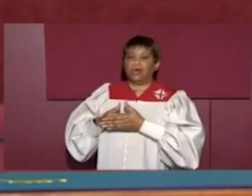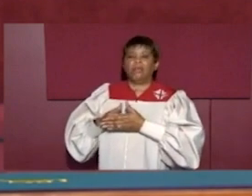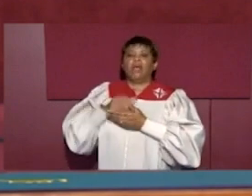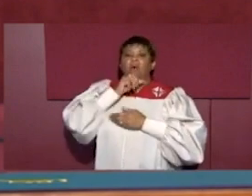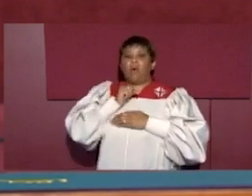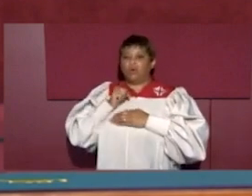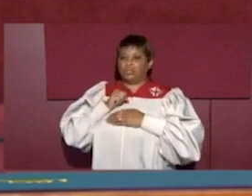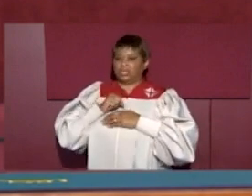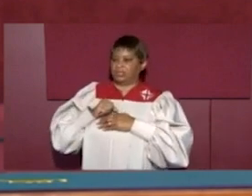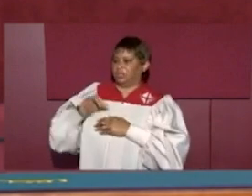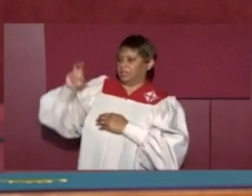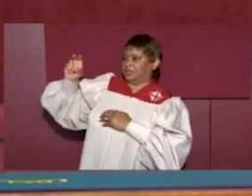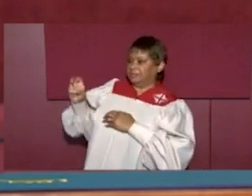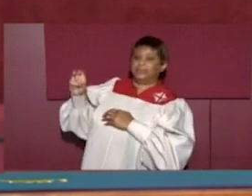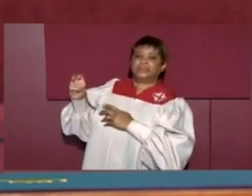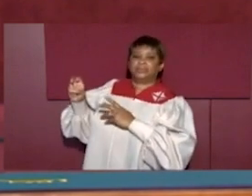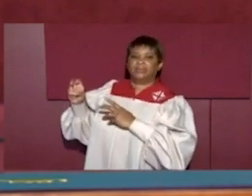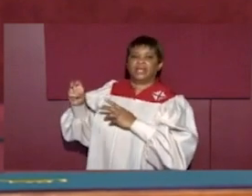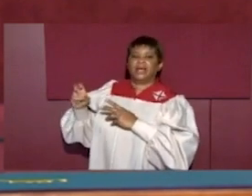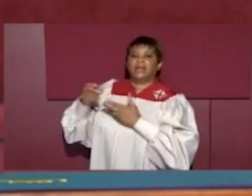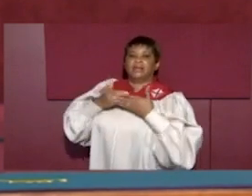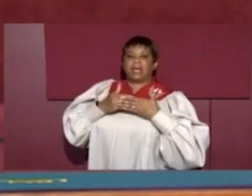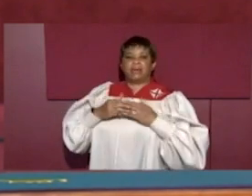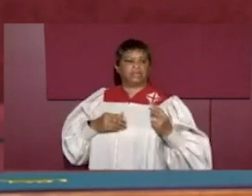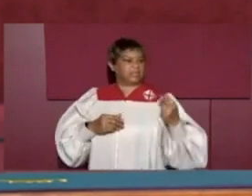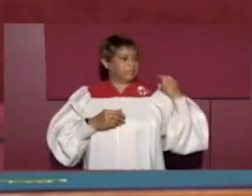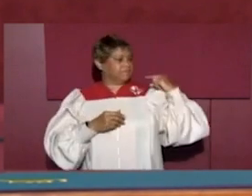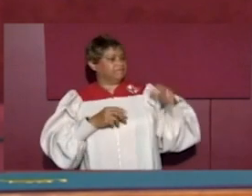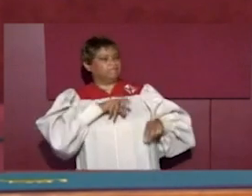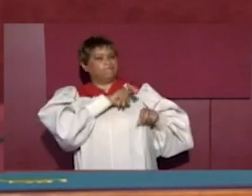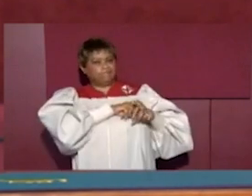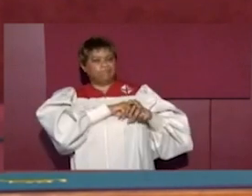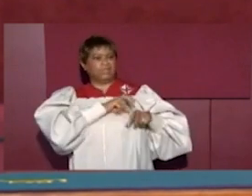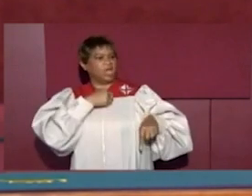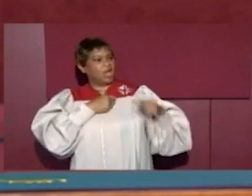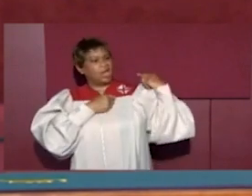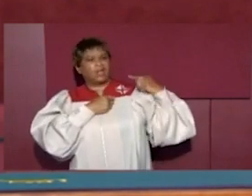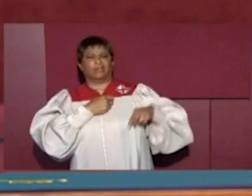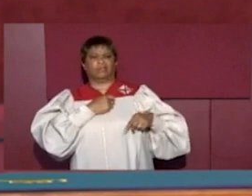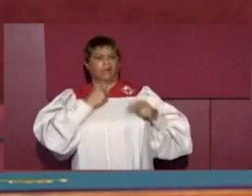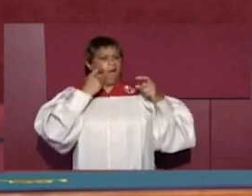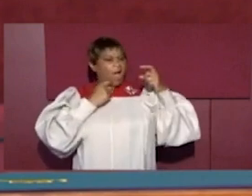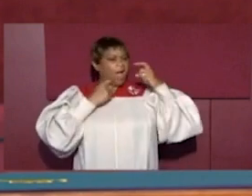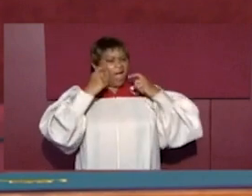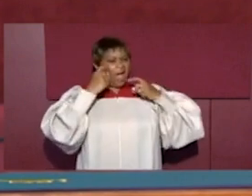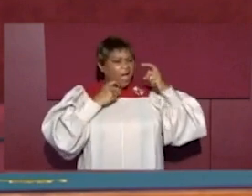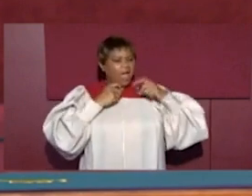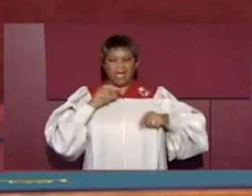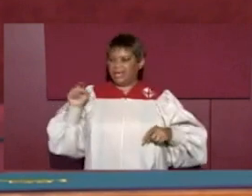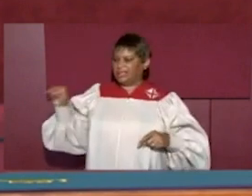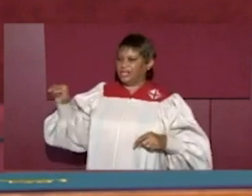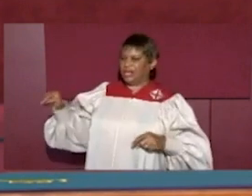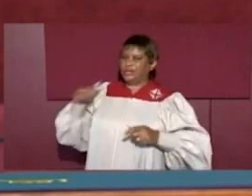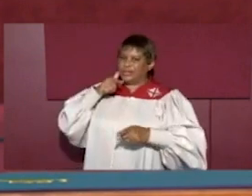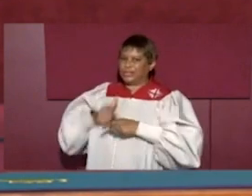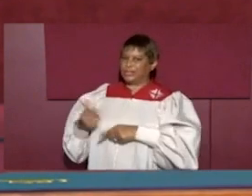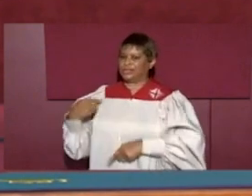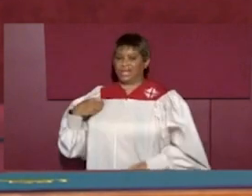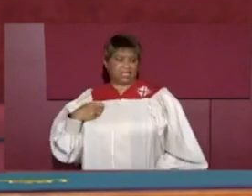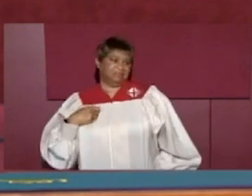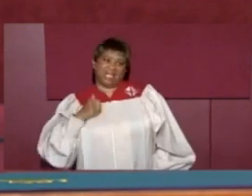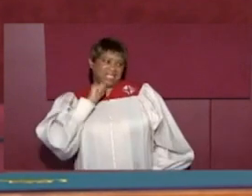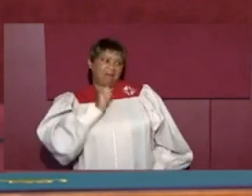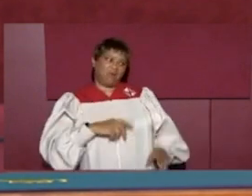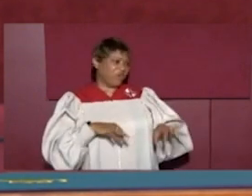And, you know, babies, they get hungry. They need to be fed. She started crying. And my daughter looked over, and she said, it's not tear